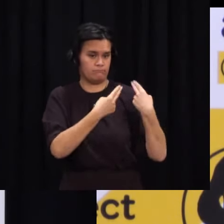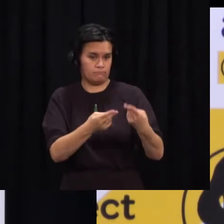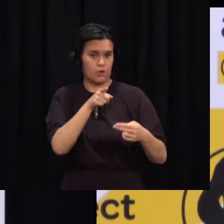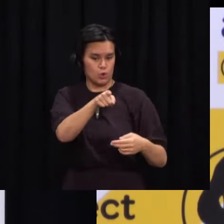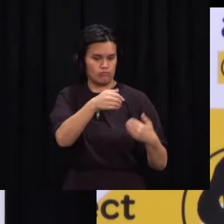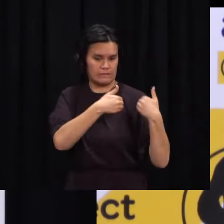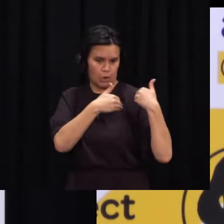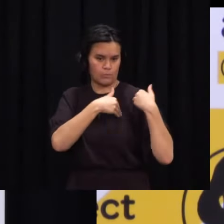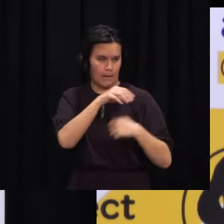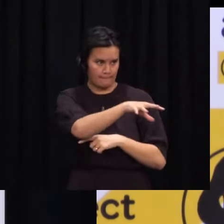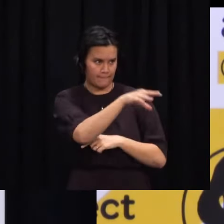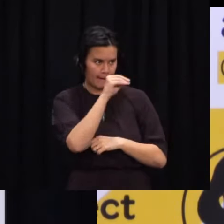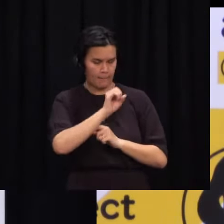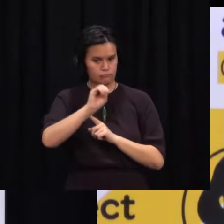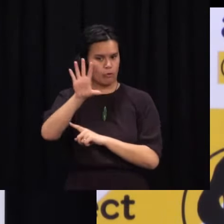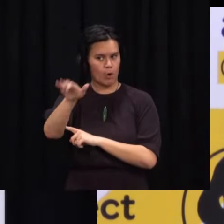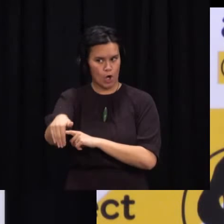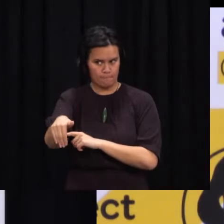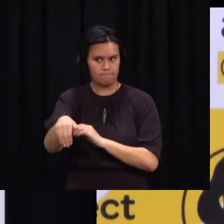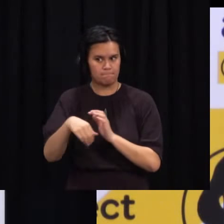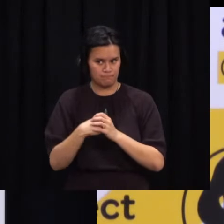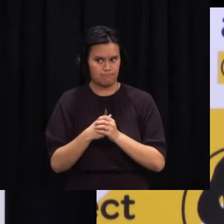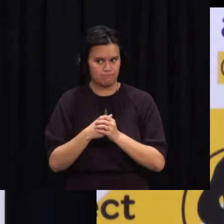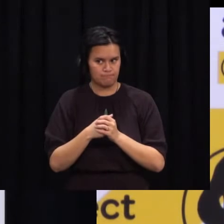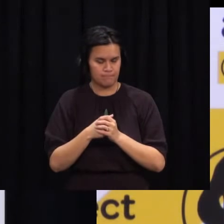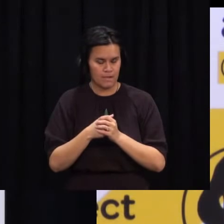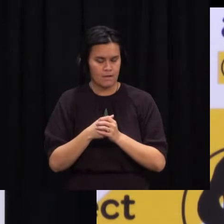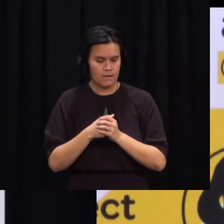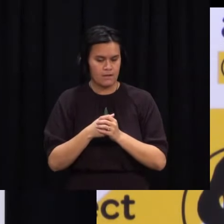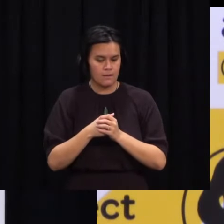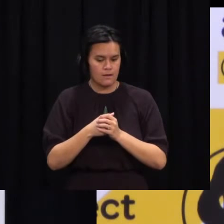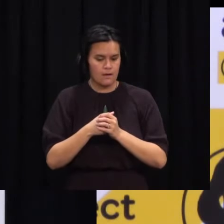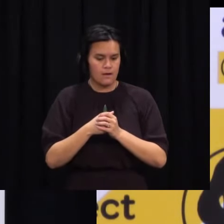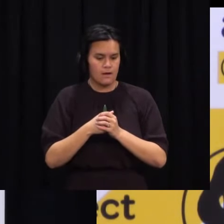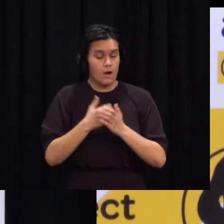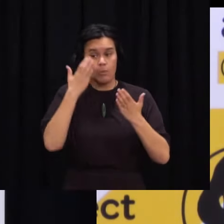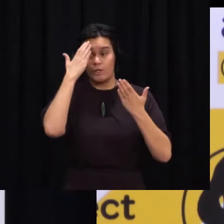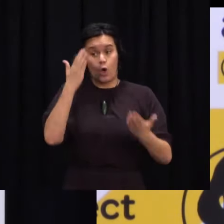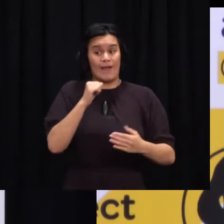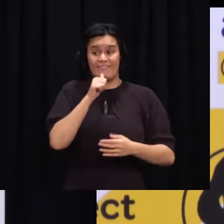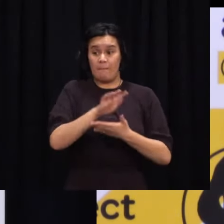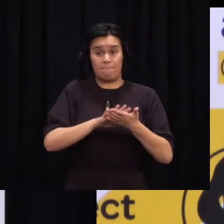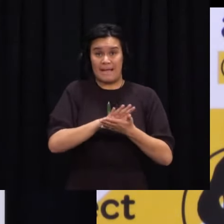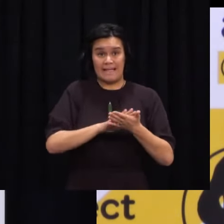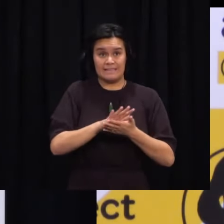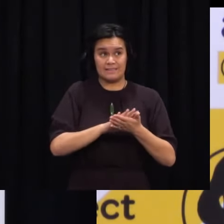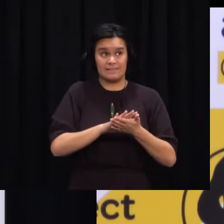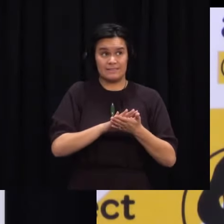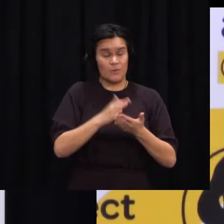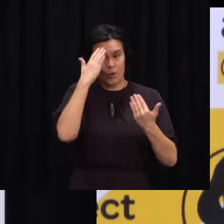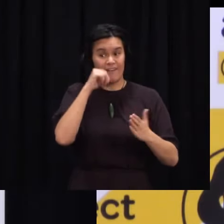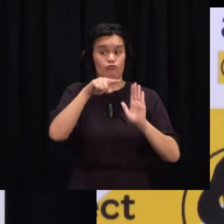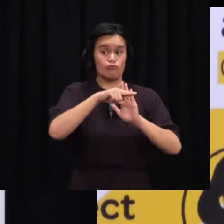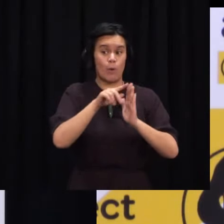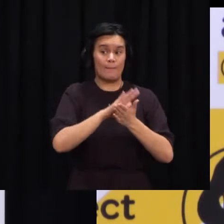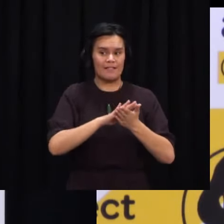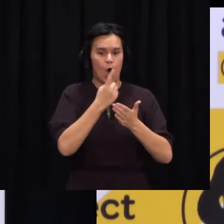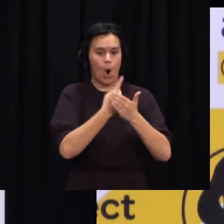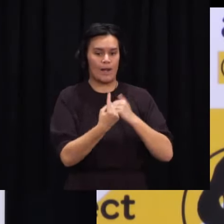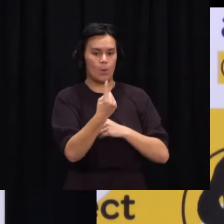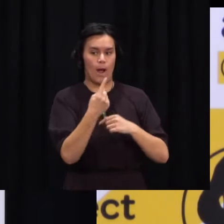through whether or not bail conditions mean that that must be an exclusive arrangement or not. So that's one of the issues we're working